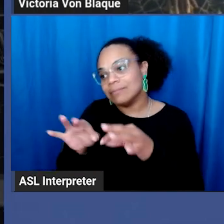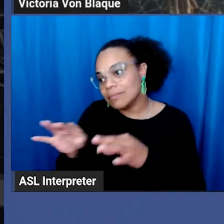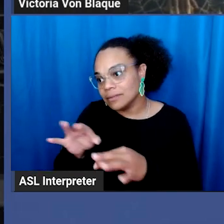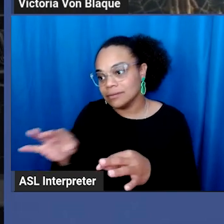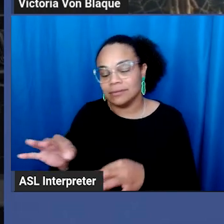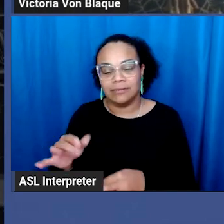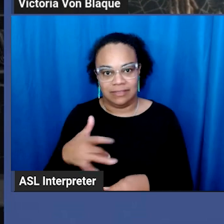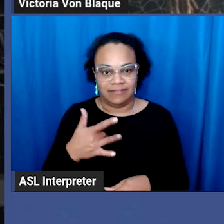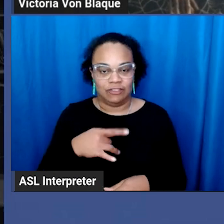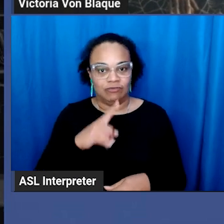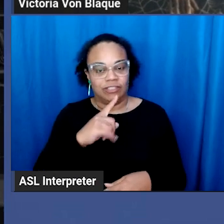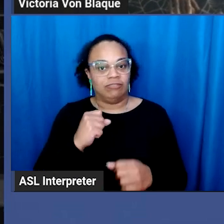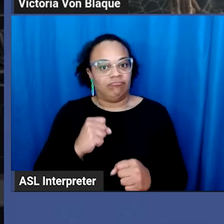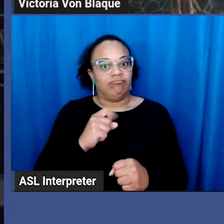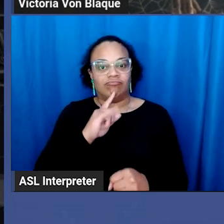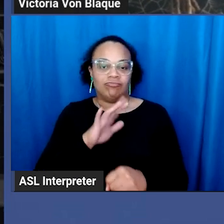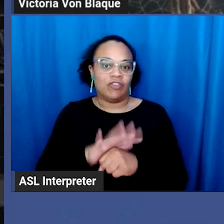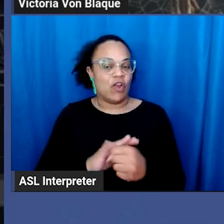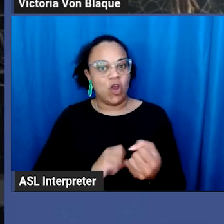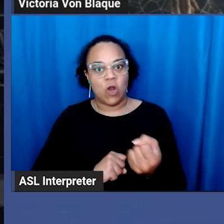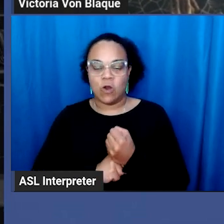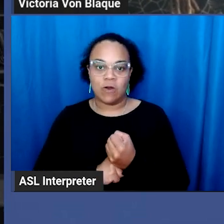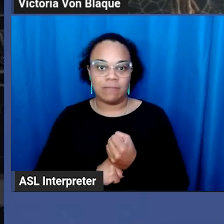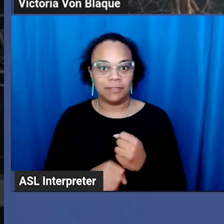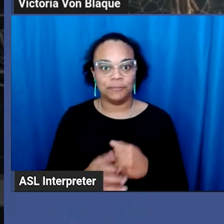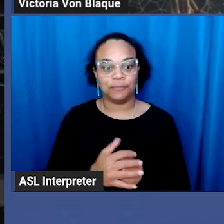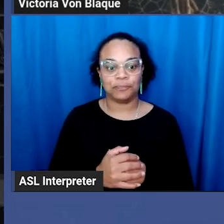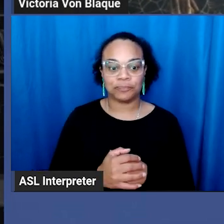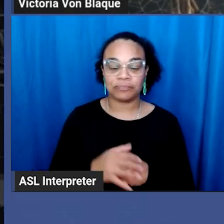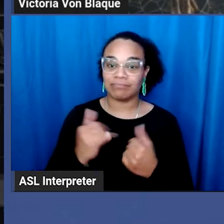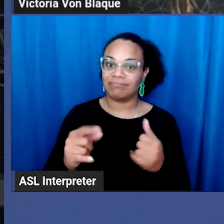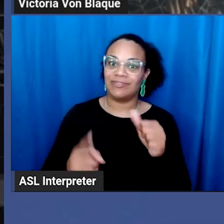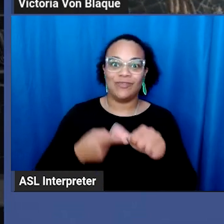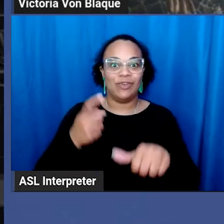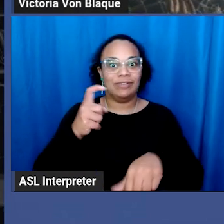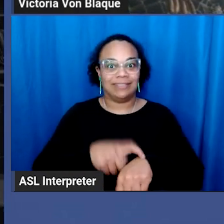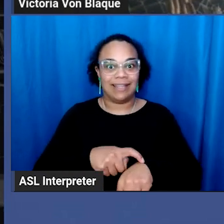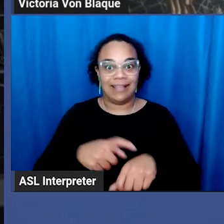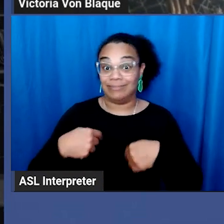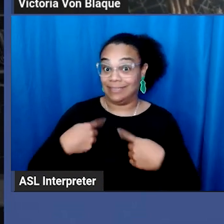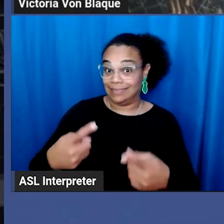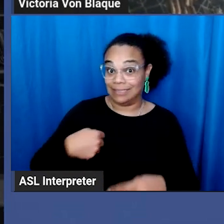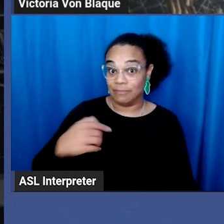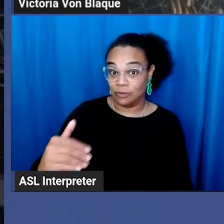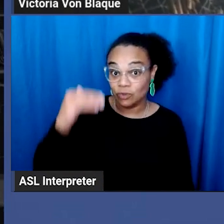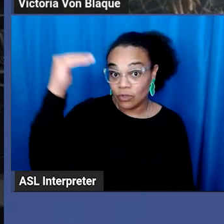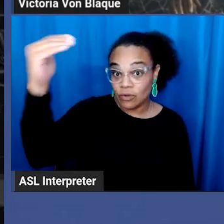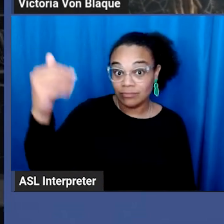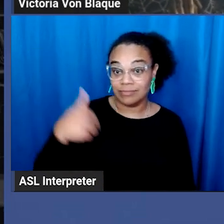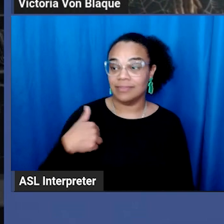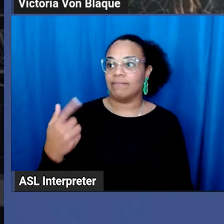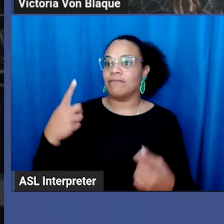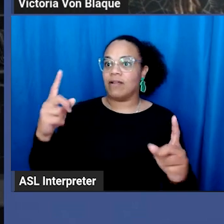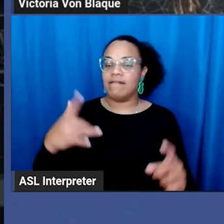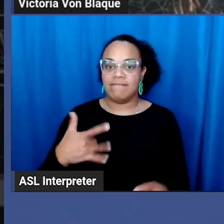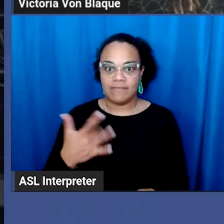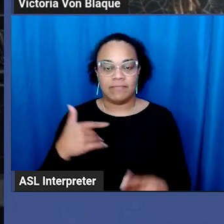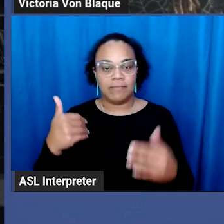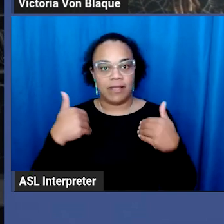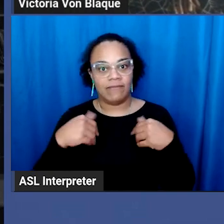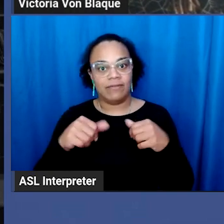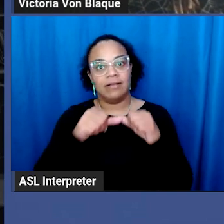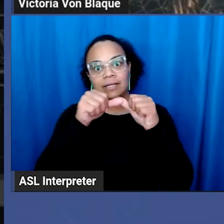was so affirming. This is the first time that I feel like in my adult life that I've had